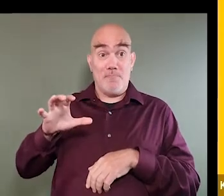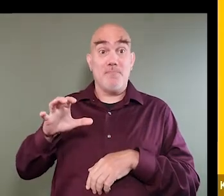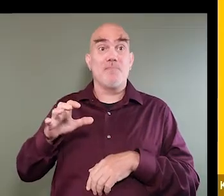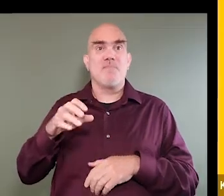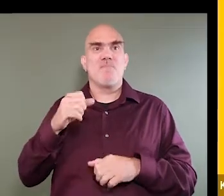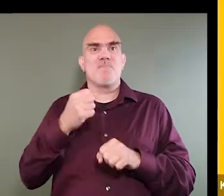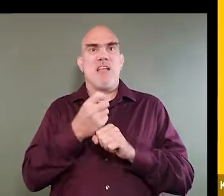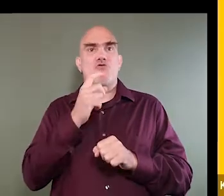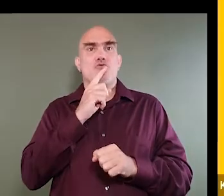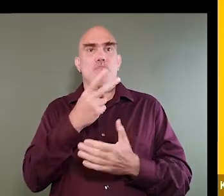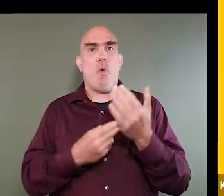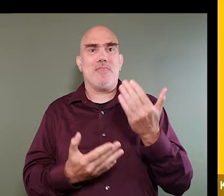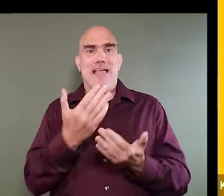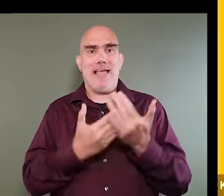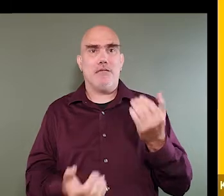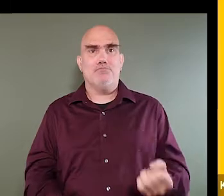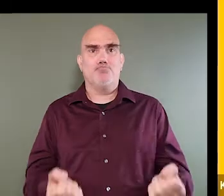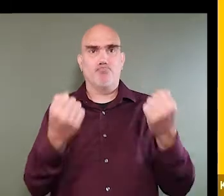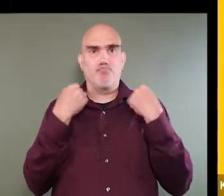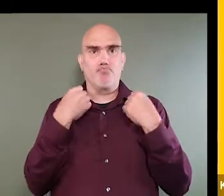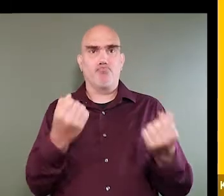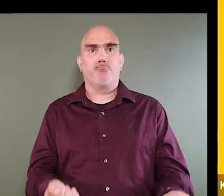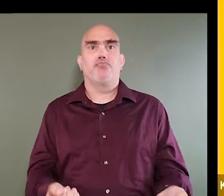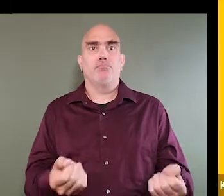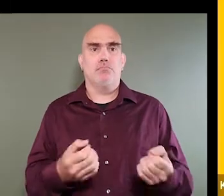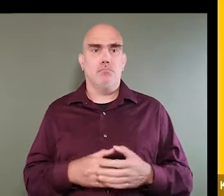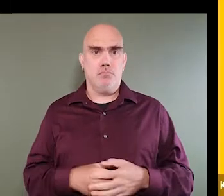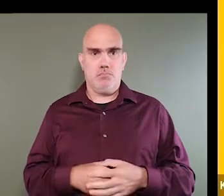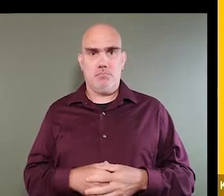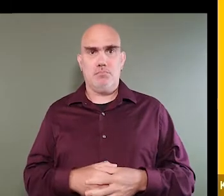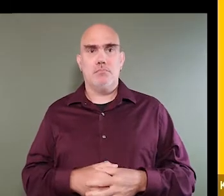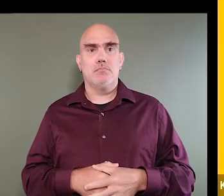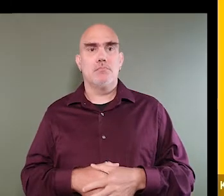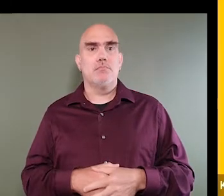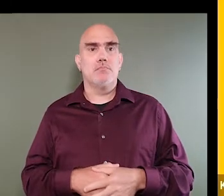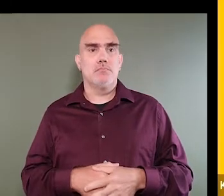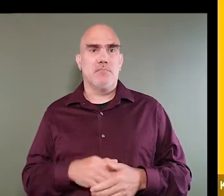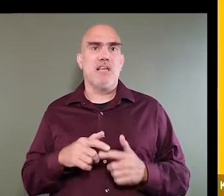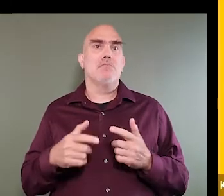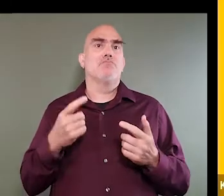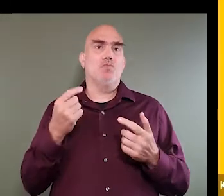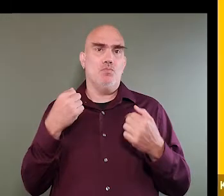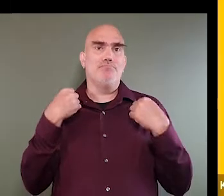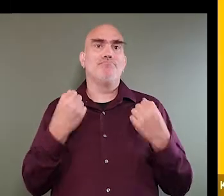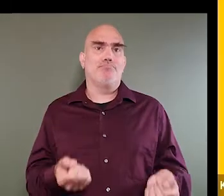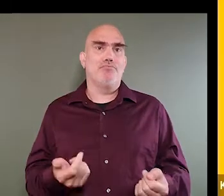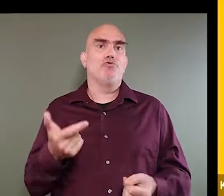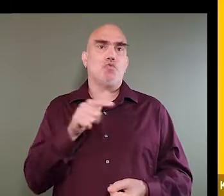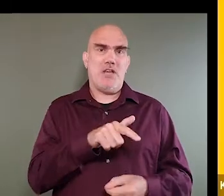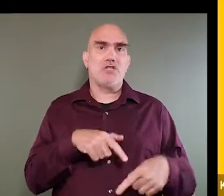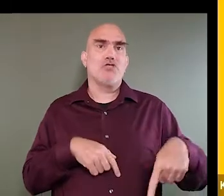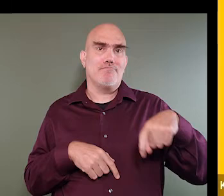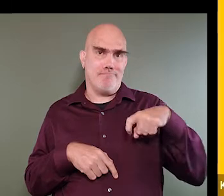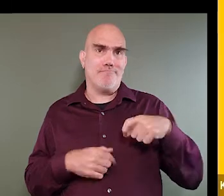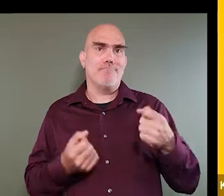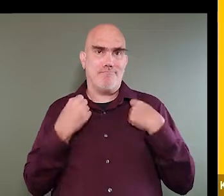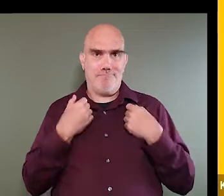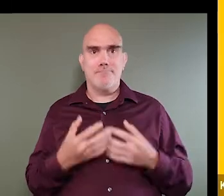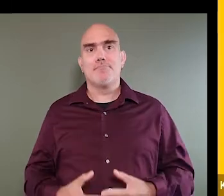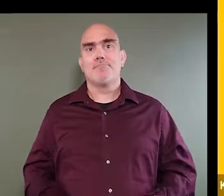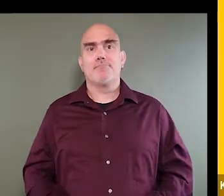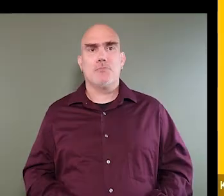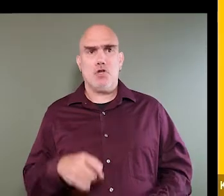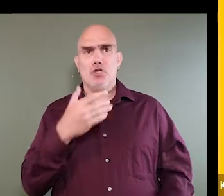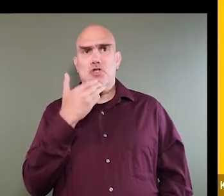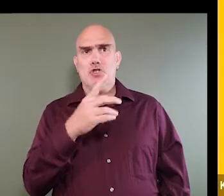he's bringing both of his hands up to touch his shoulders. And then bringing it back down. And switch sides.